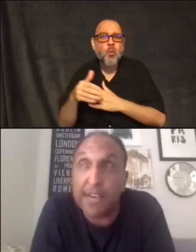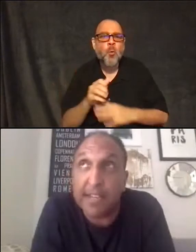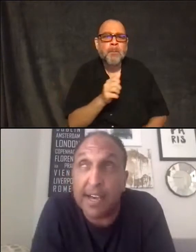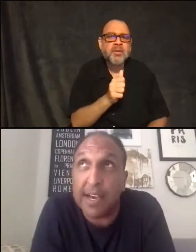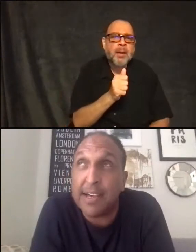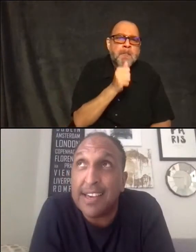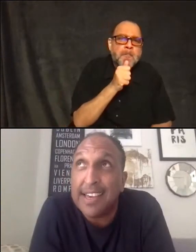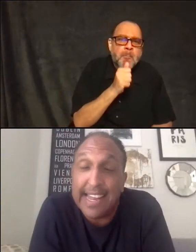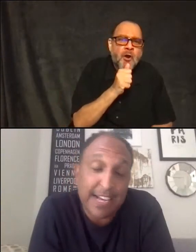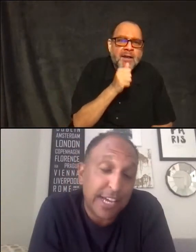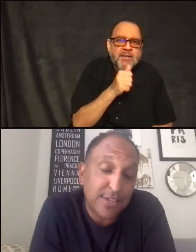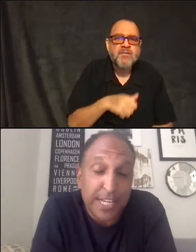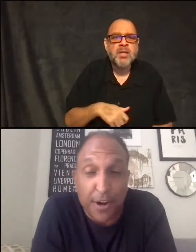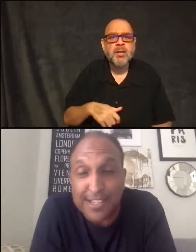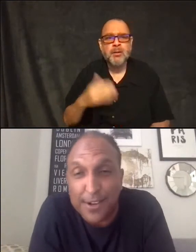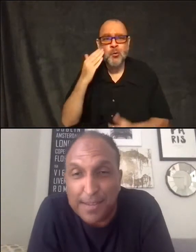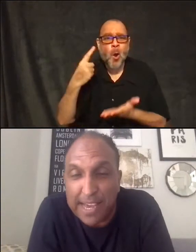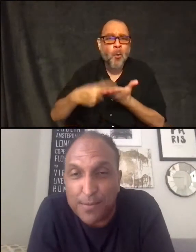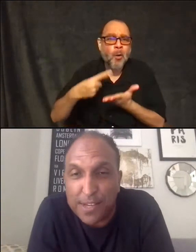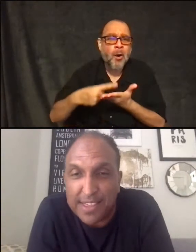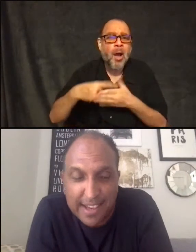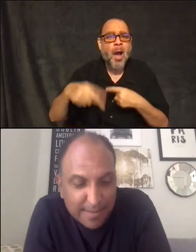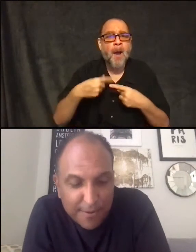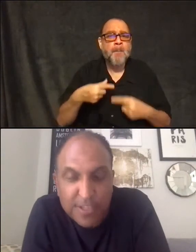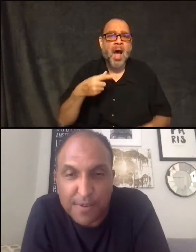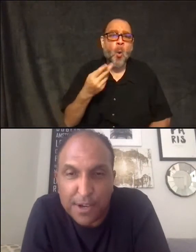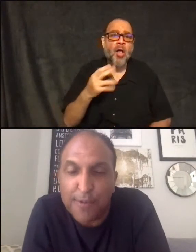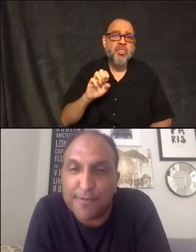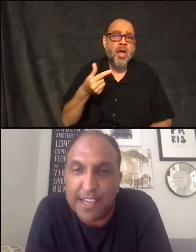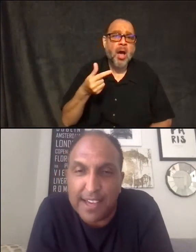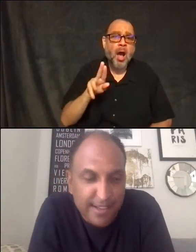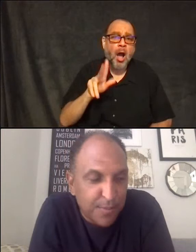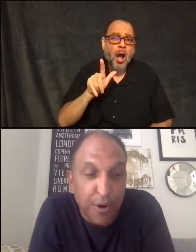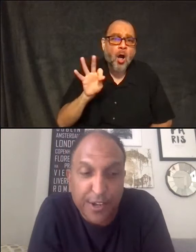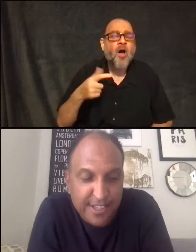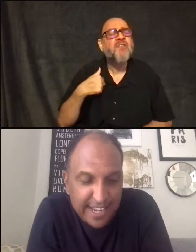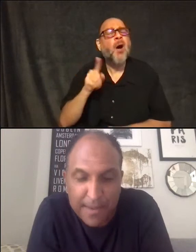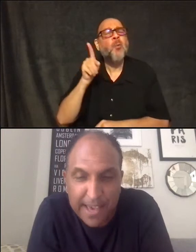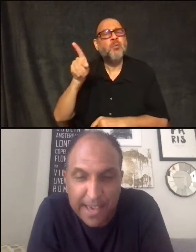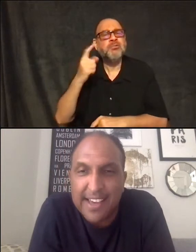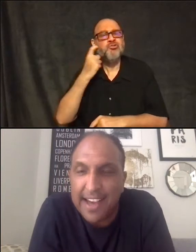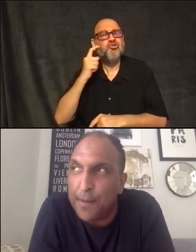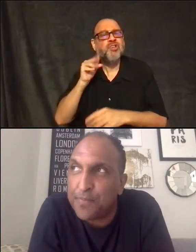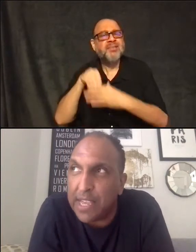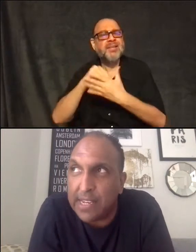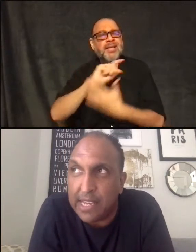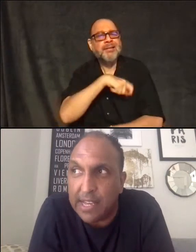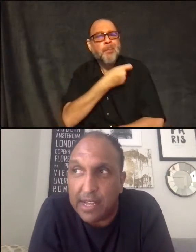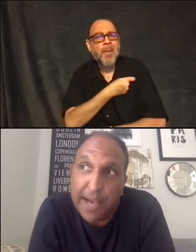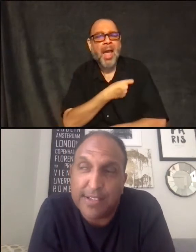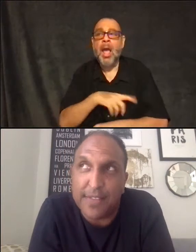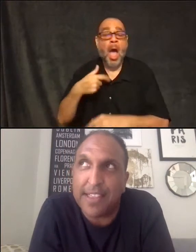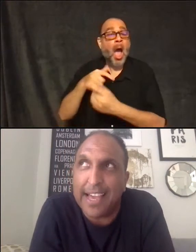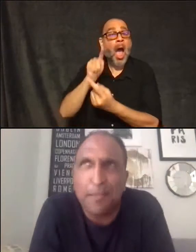Gulf, and actually I just went to Barcelona and met with some folks from the Gulf, some Royals that I met